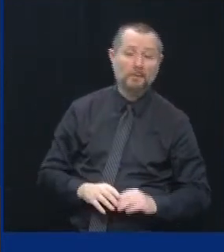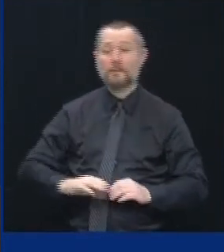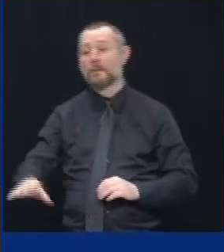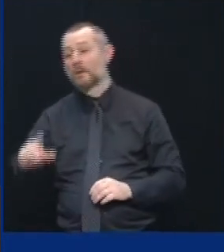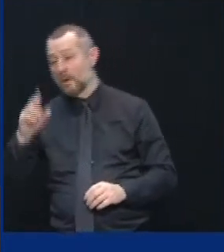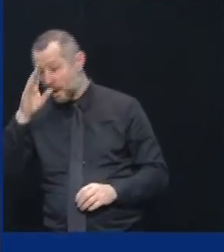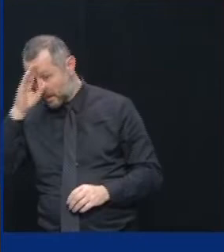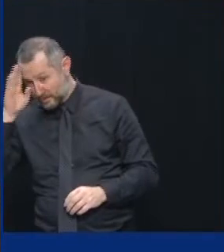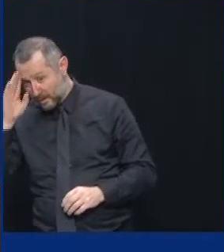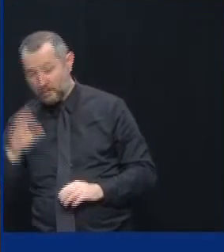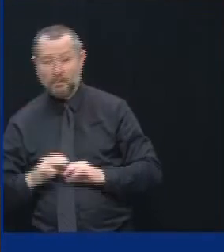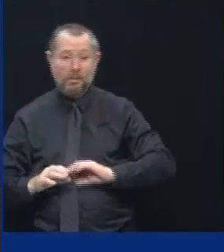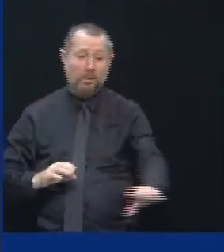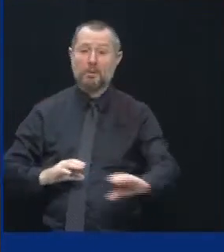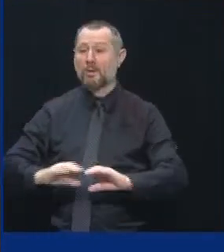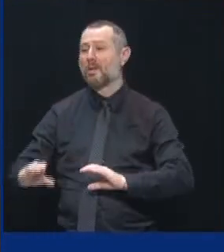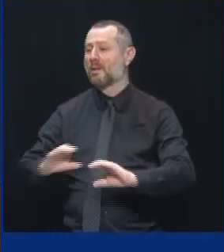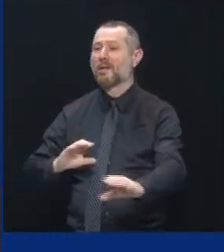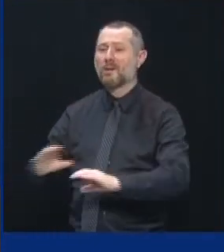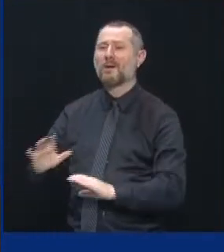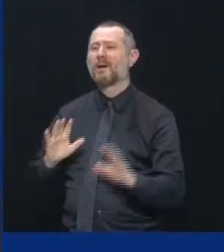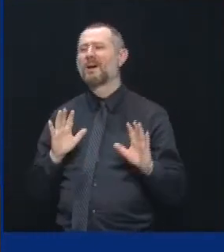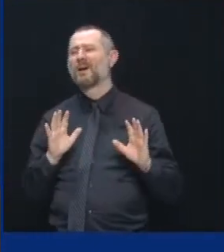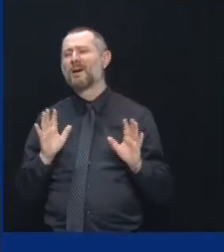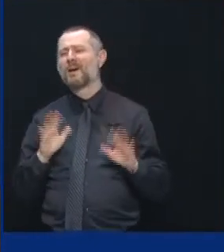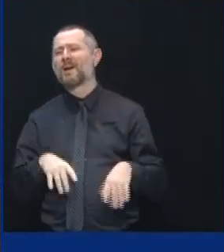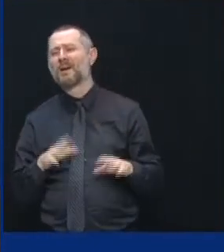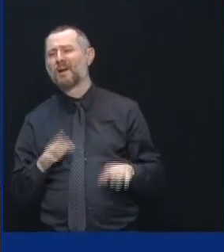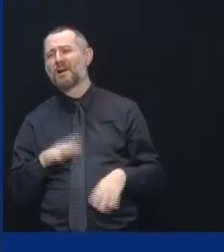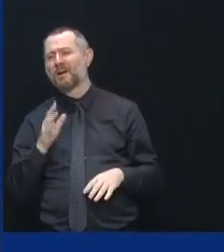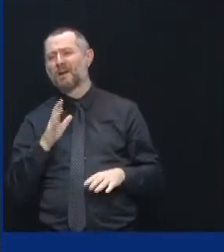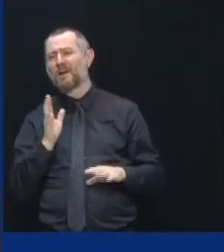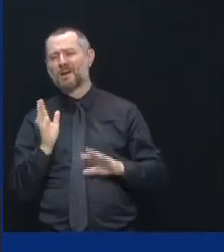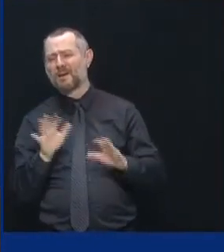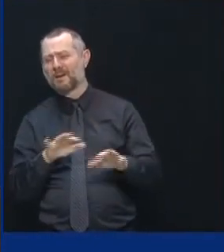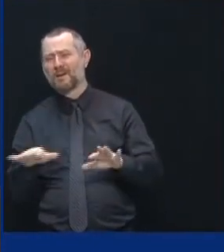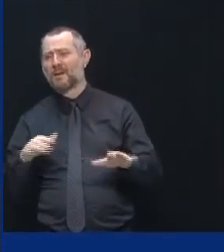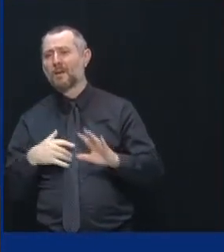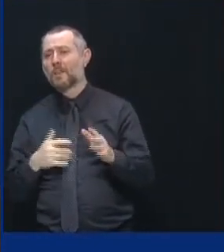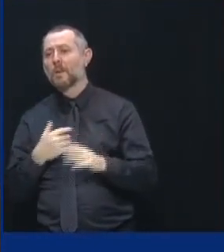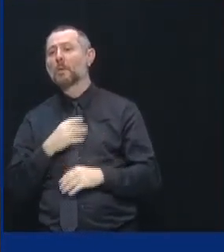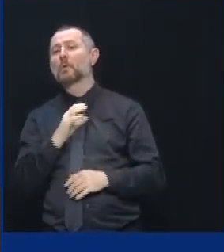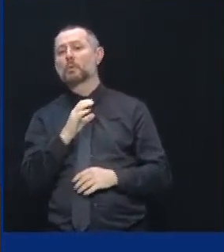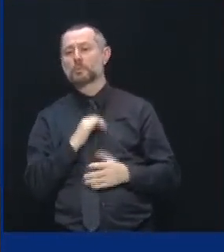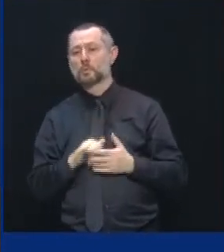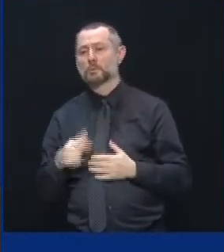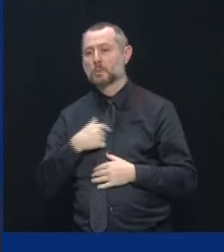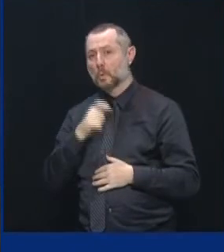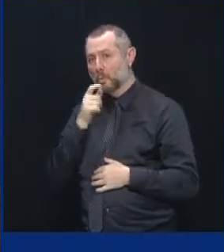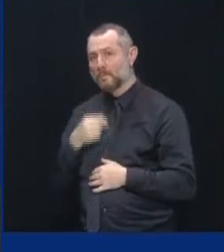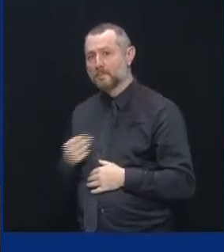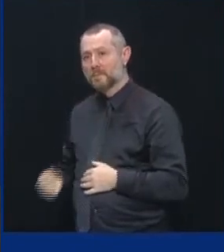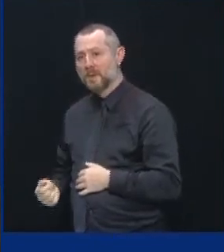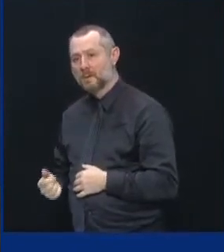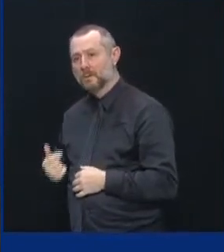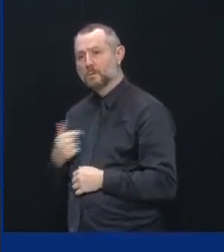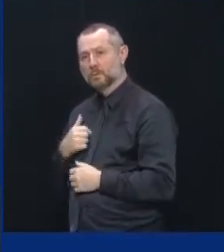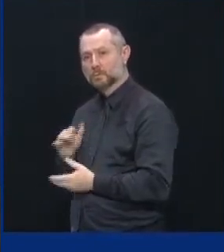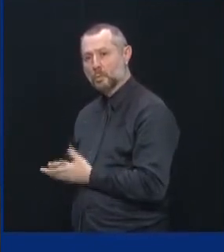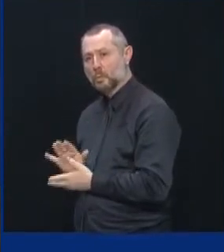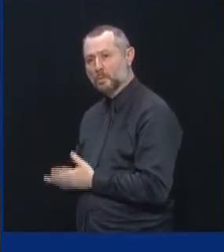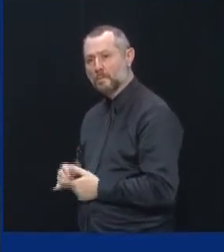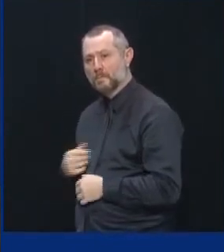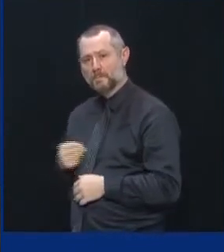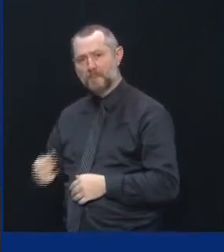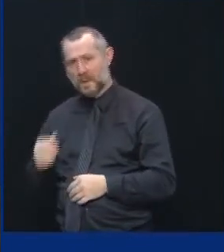entities. Just give it to the state. Who do you think we fund? I fund the schools and the hospitals and the